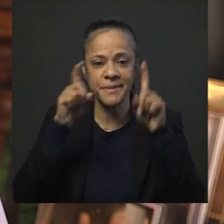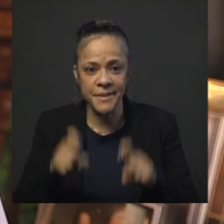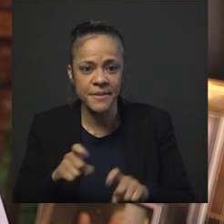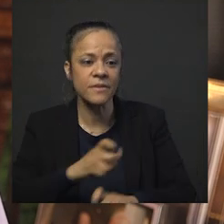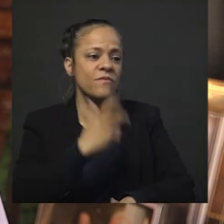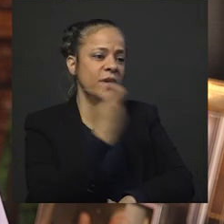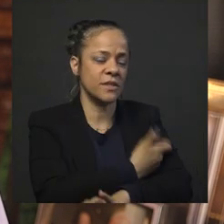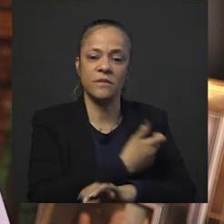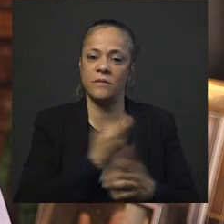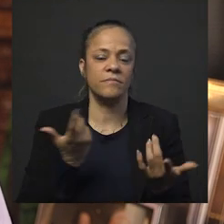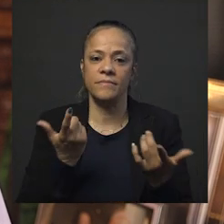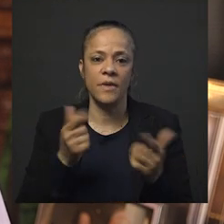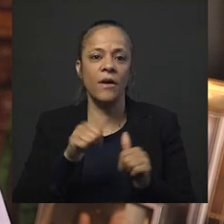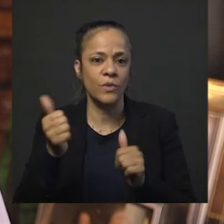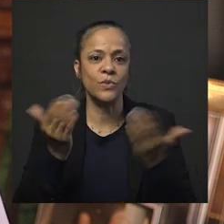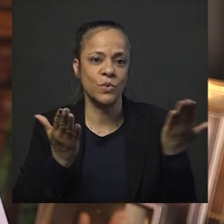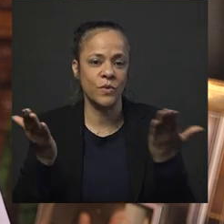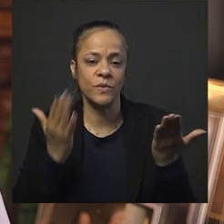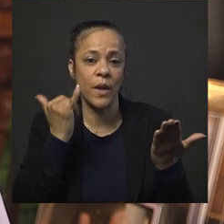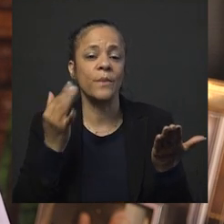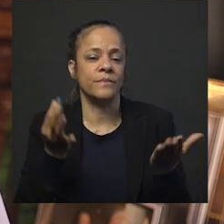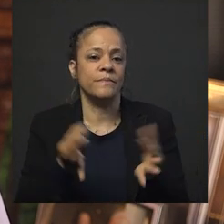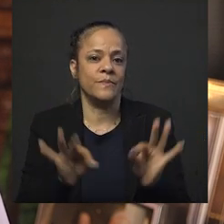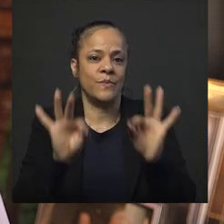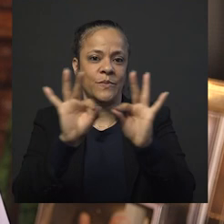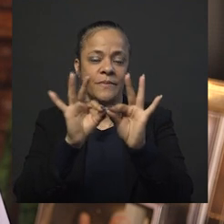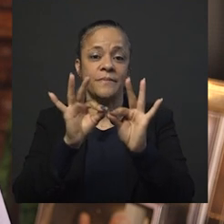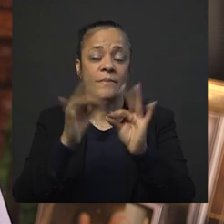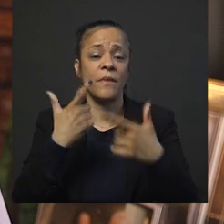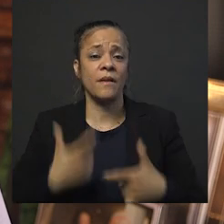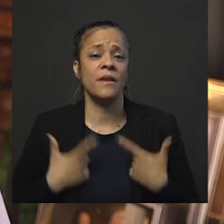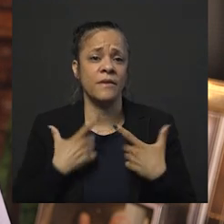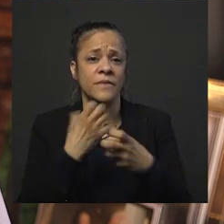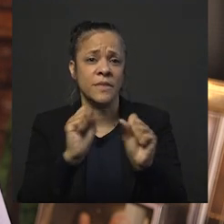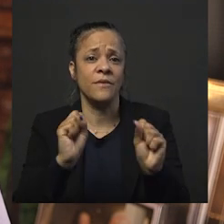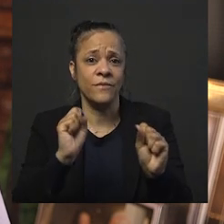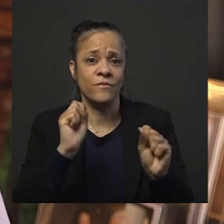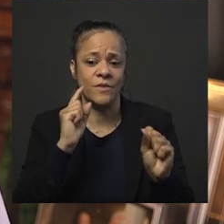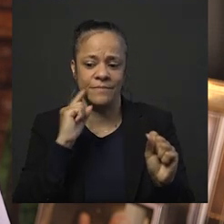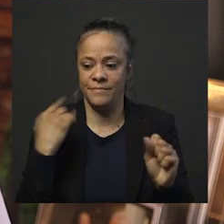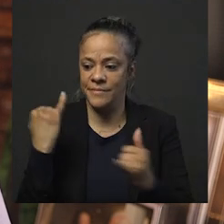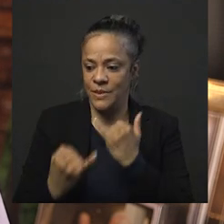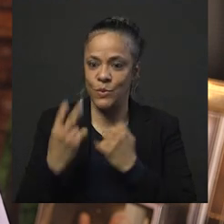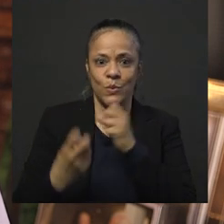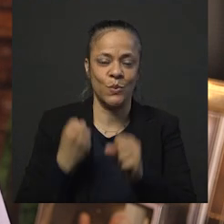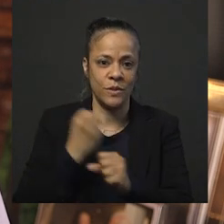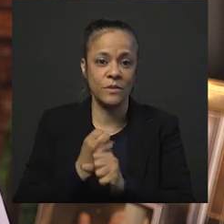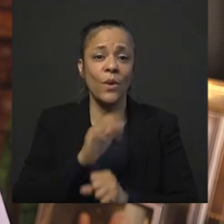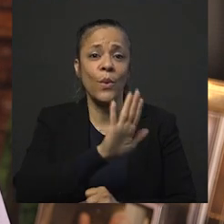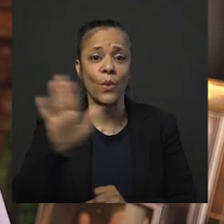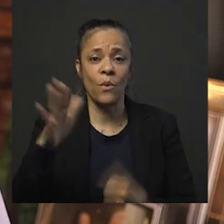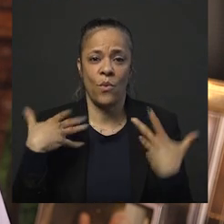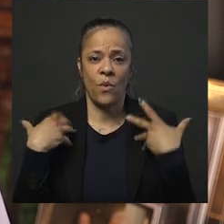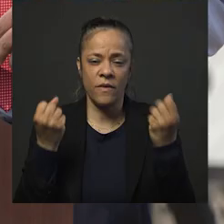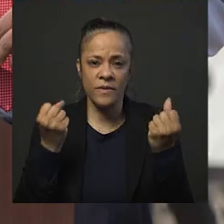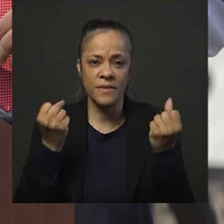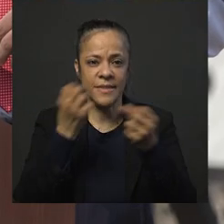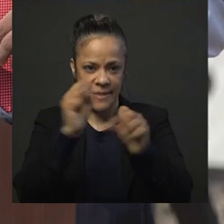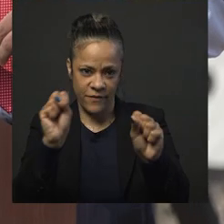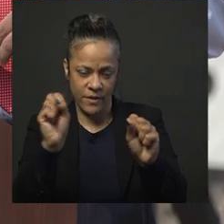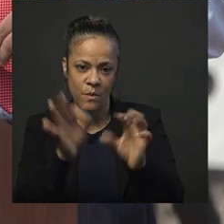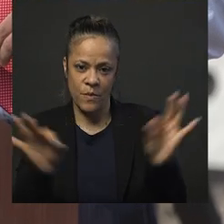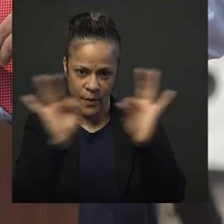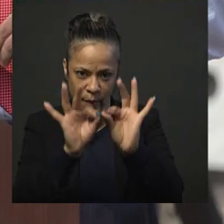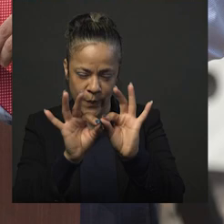over the past 2 years. Your health and your safety are paramount, and since day one of my tenure, my commitment to improving public health has